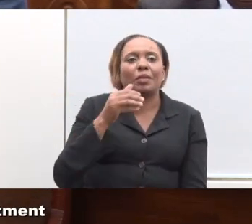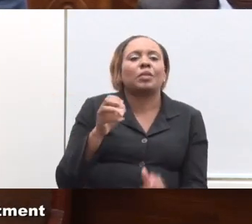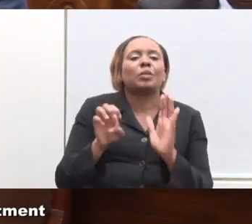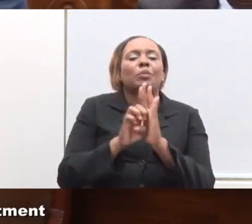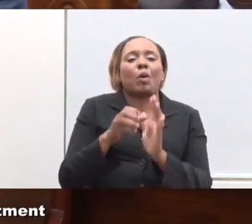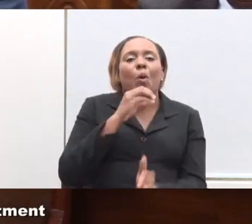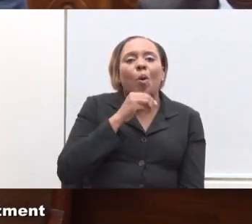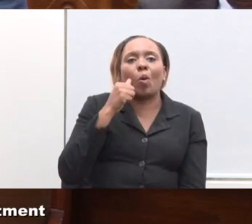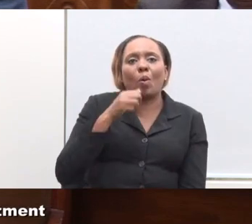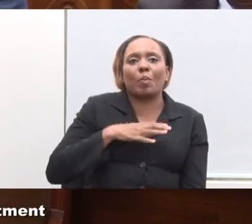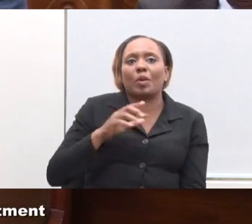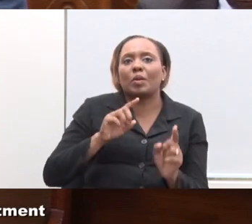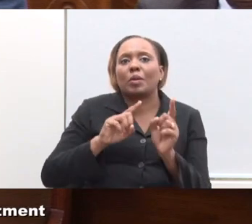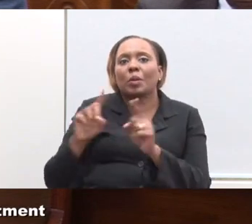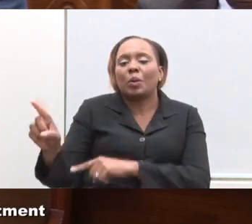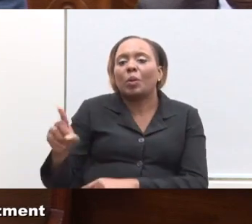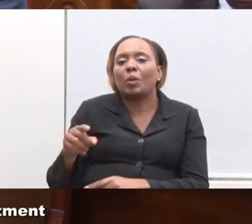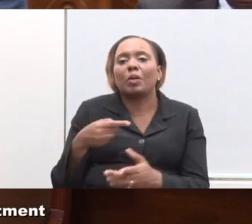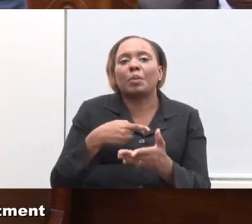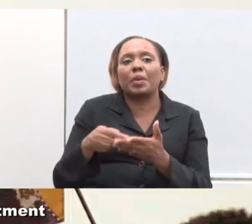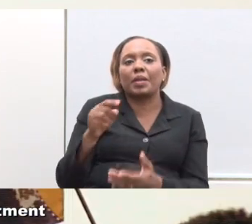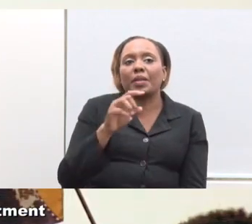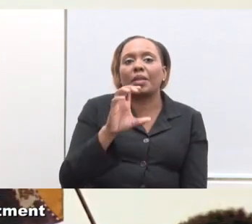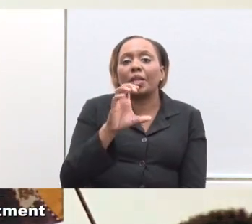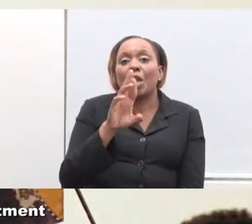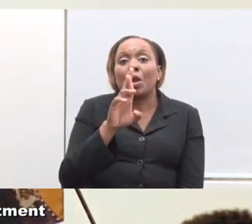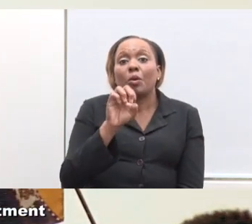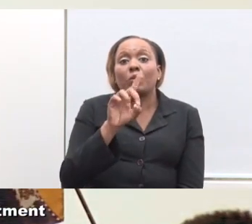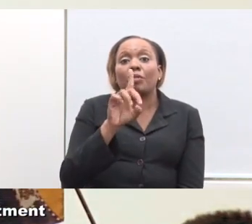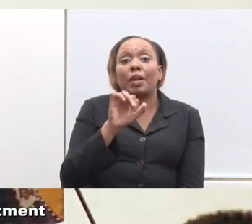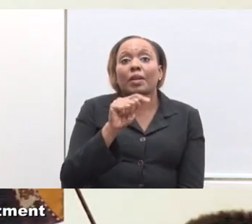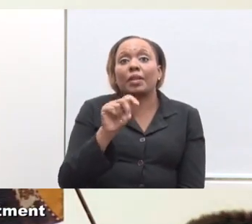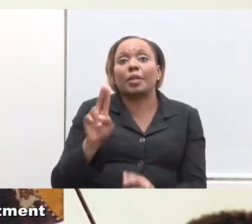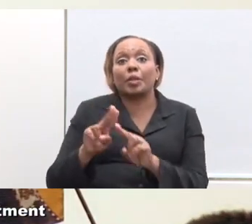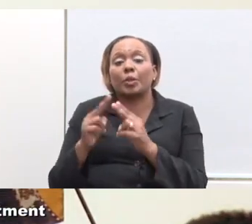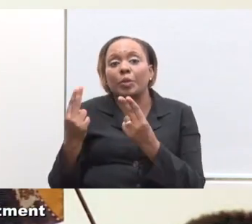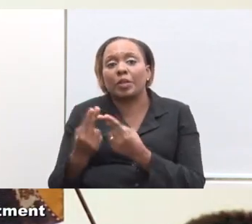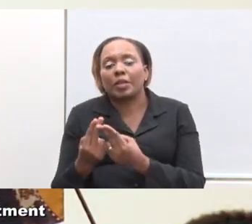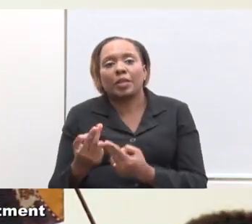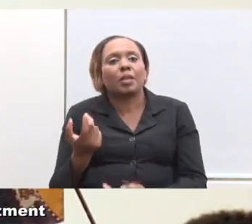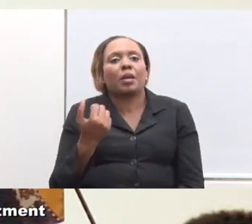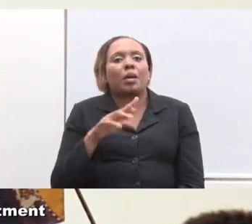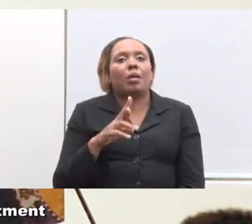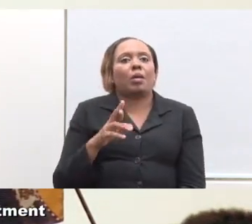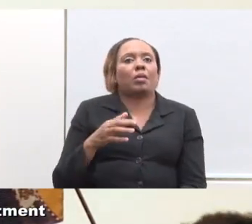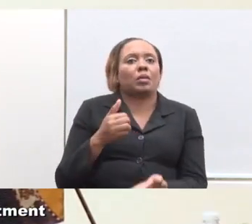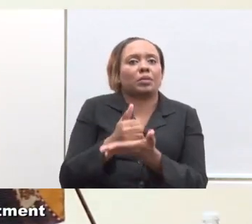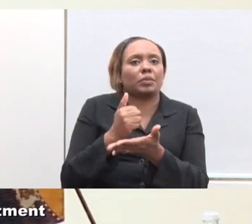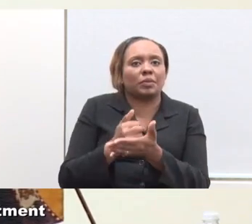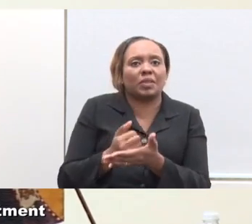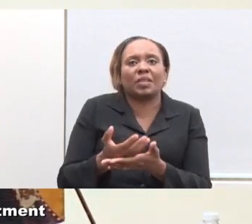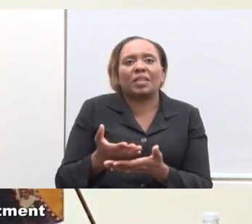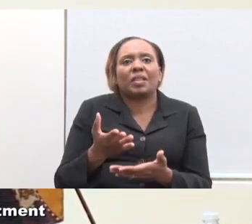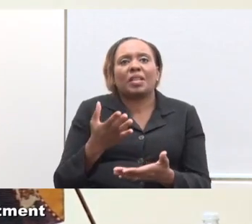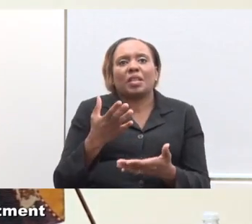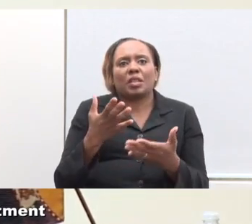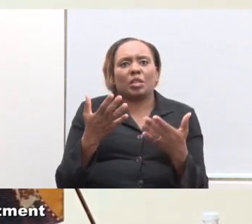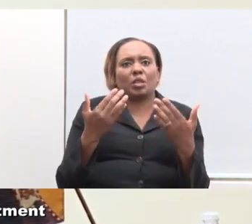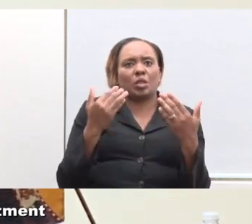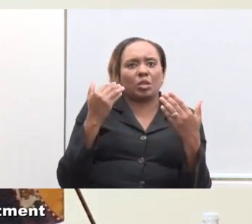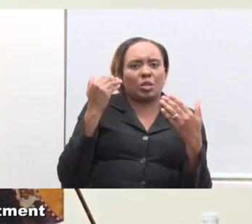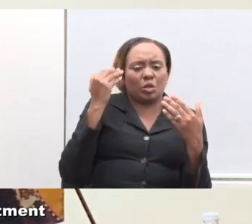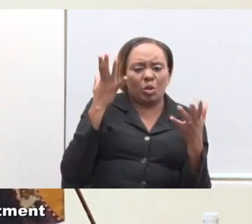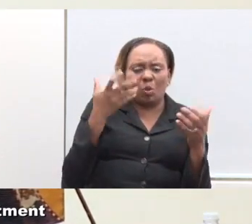money when they borrow from it? Or going to give somebody the meeting turn, that it is their turn in a little